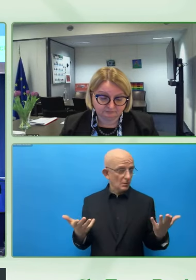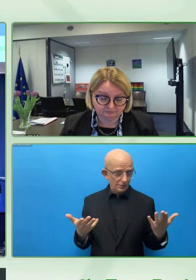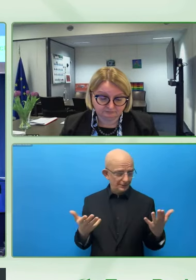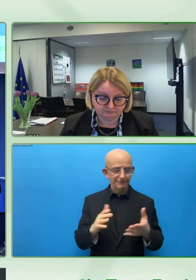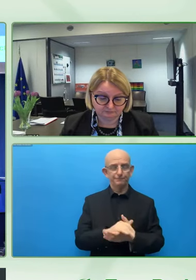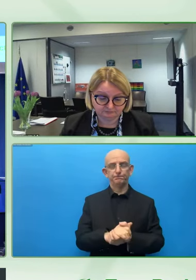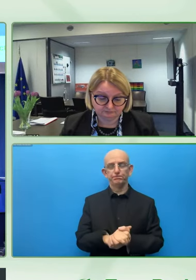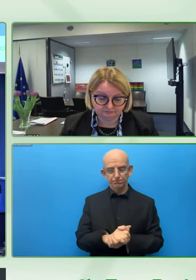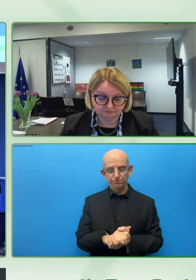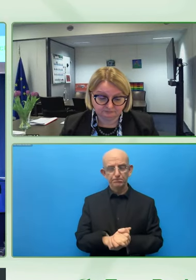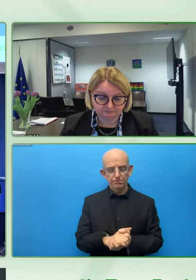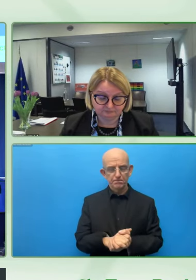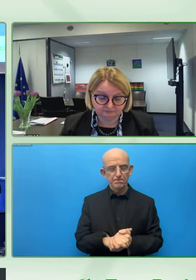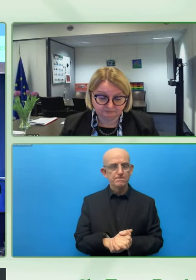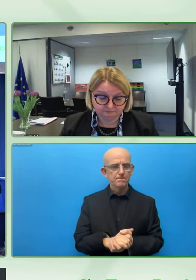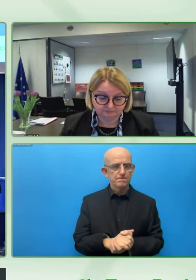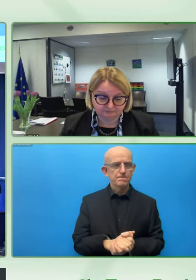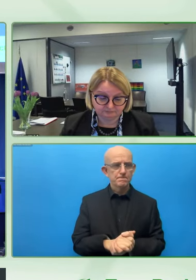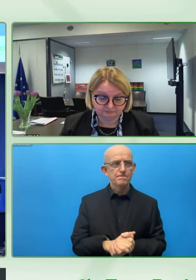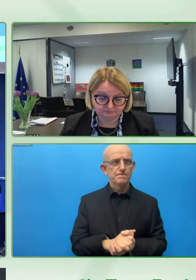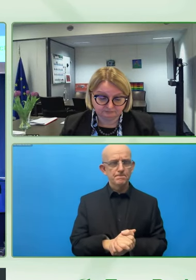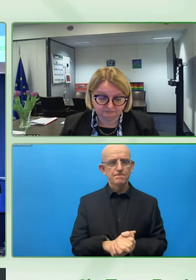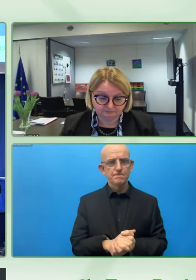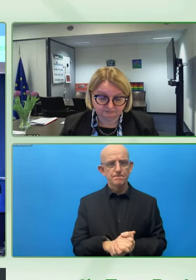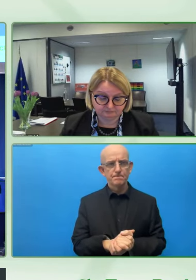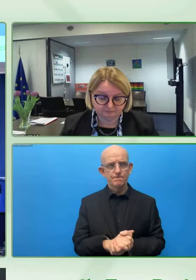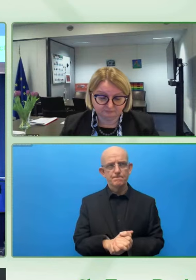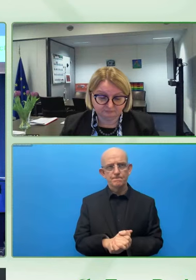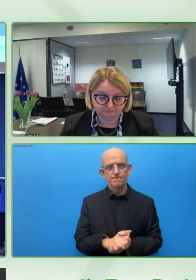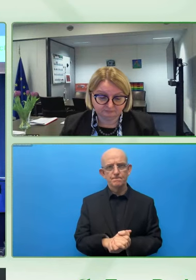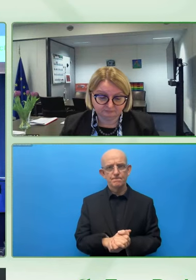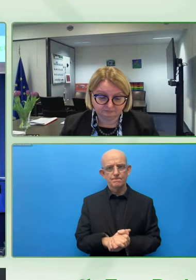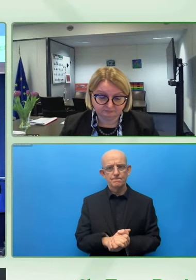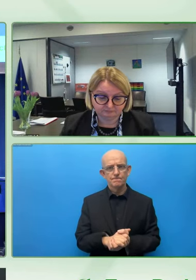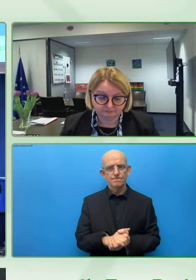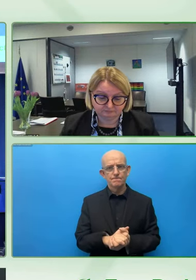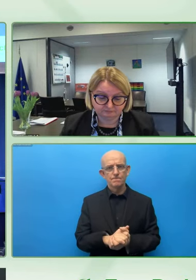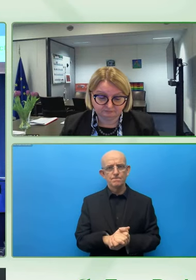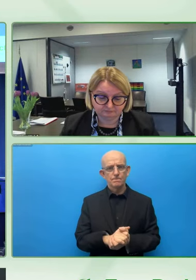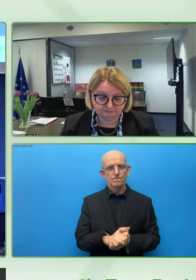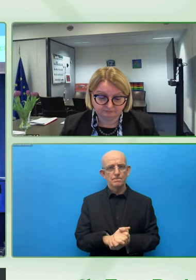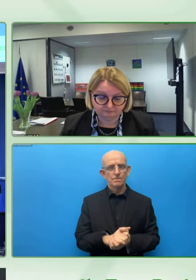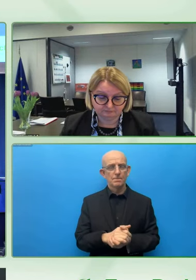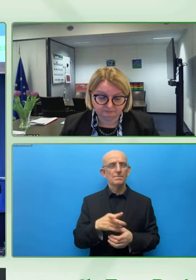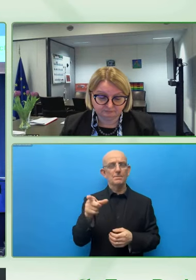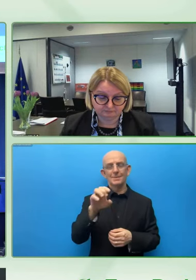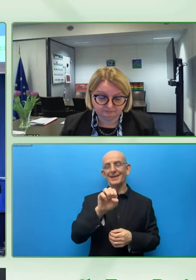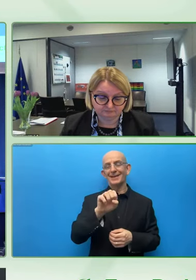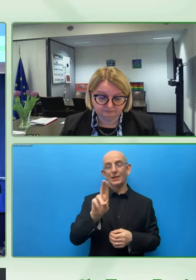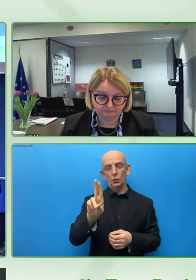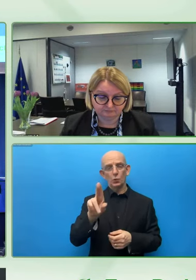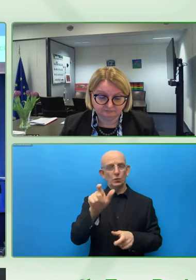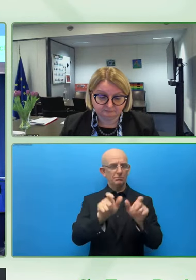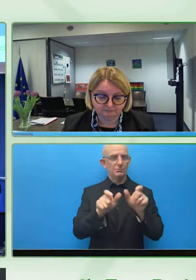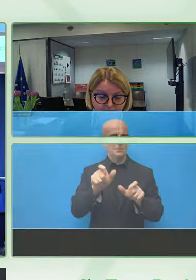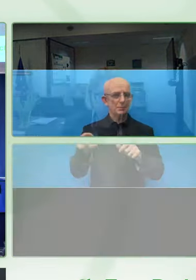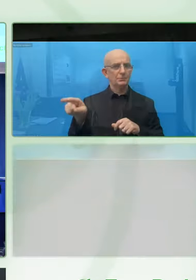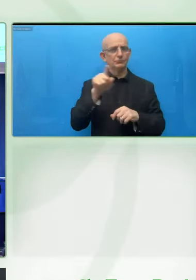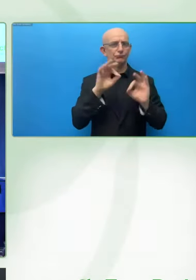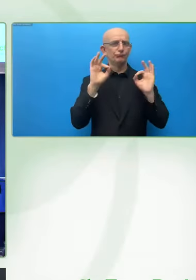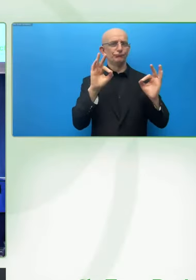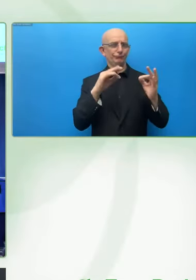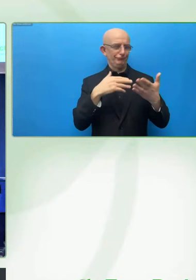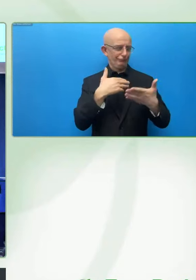and residence for workers, the rights of entry and residence for family members, and the right to work to another member state